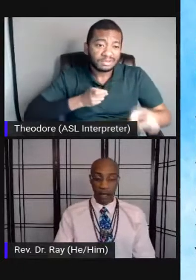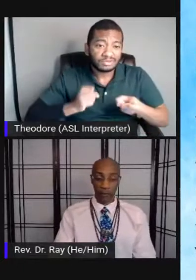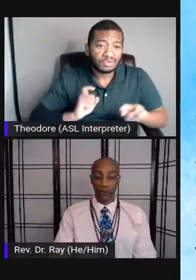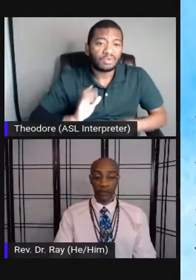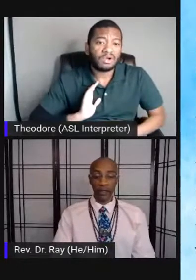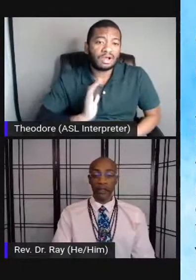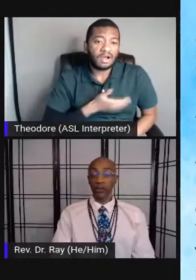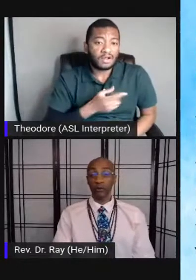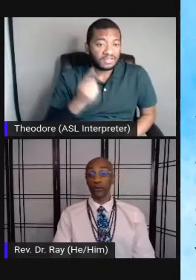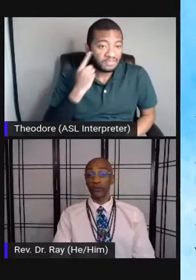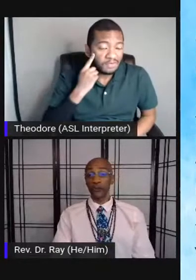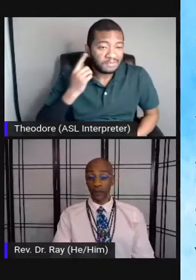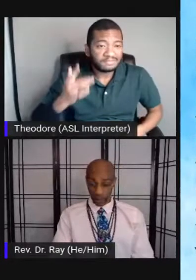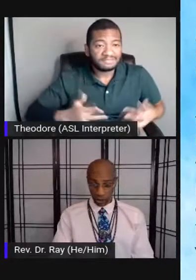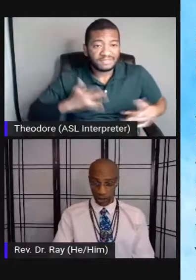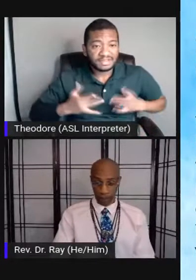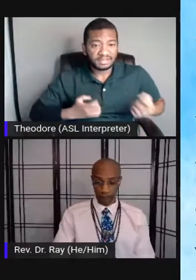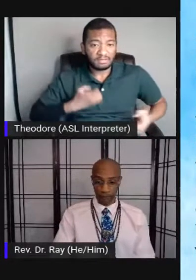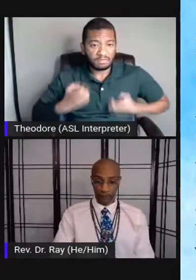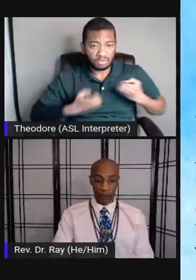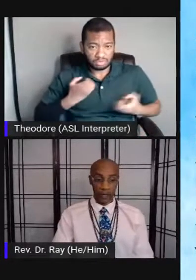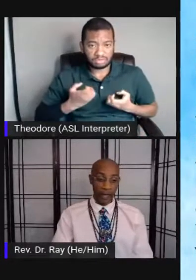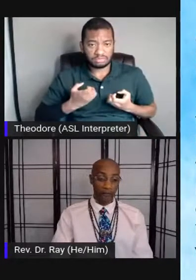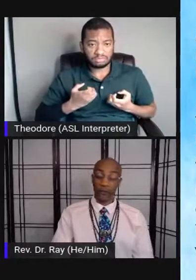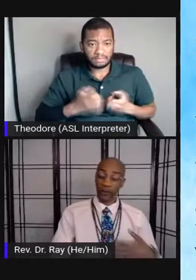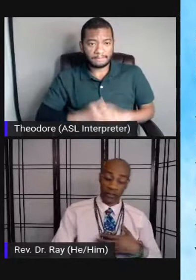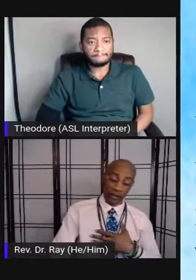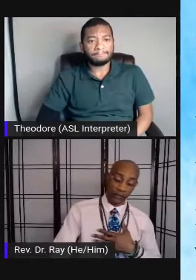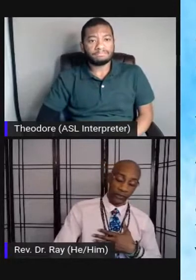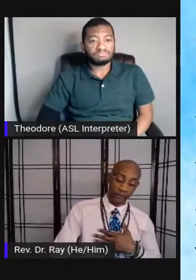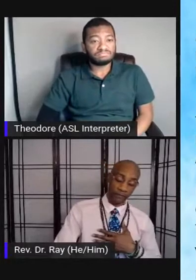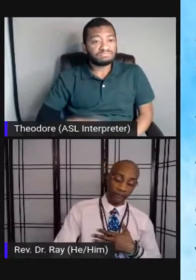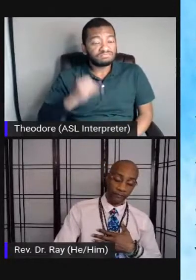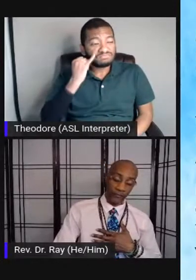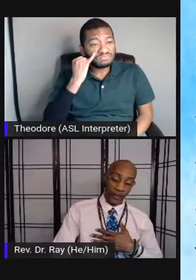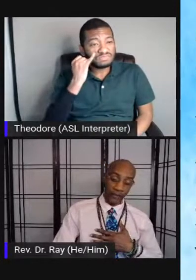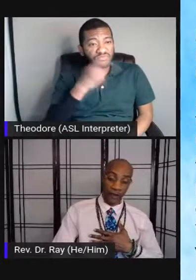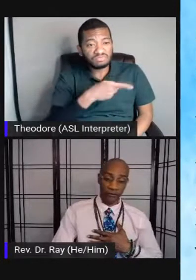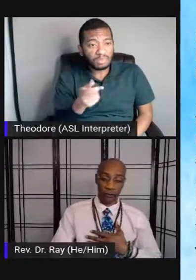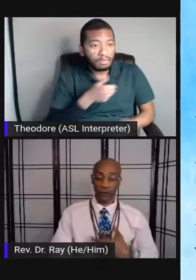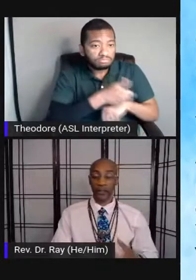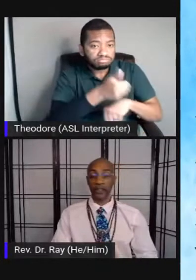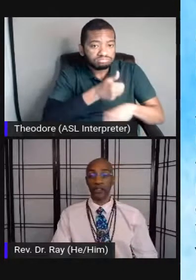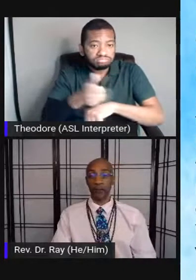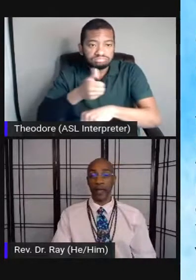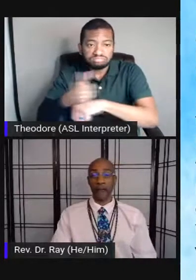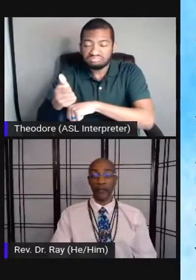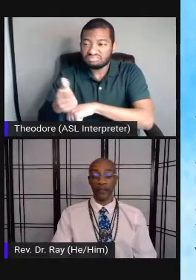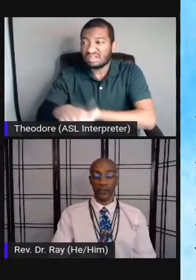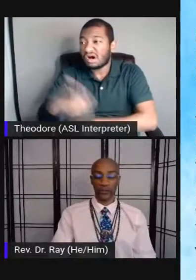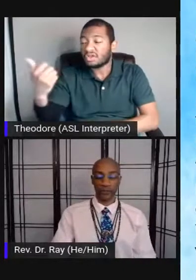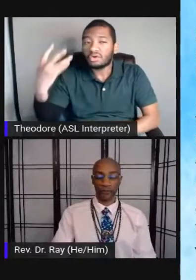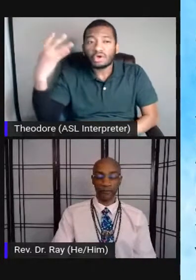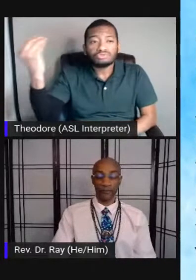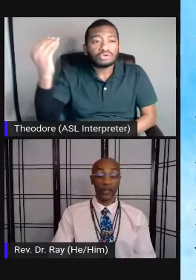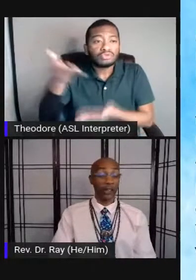the opportunity to improve the relationship that we have with ourselves, and therefore the relationship we have with